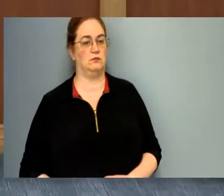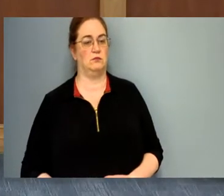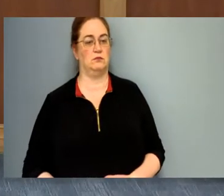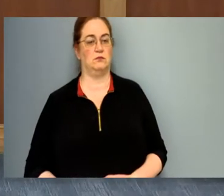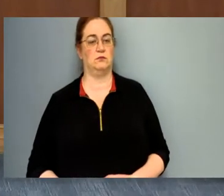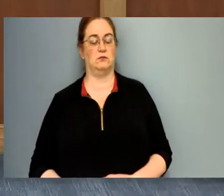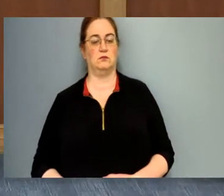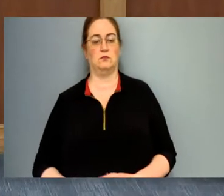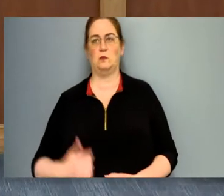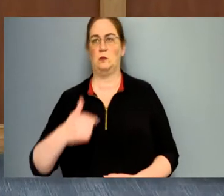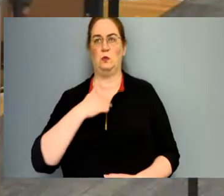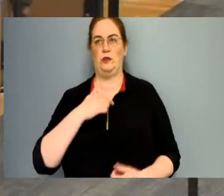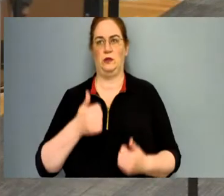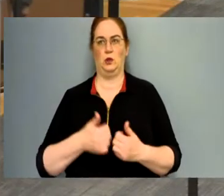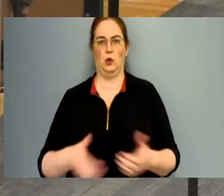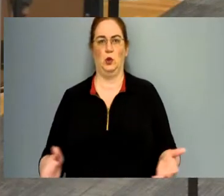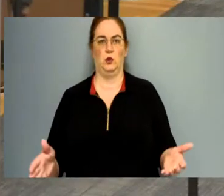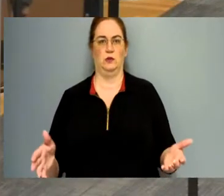We would lose